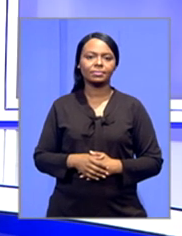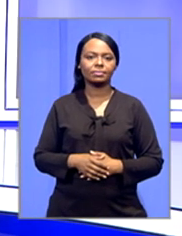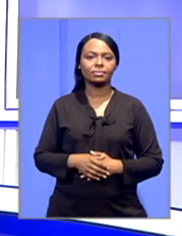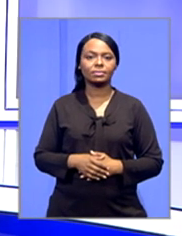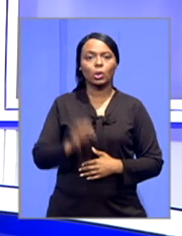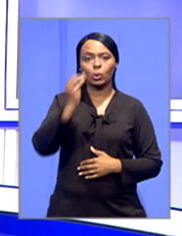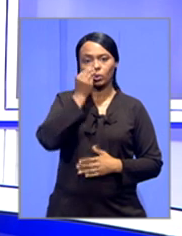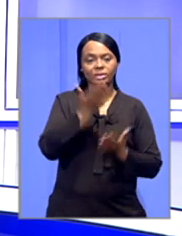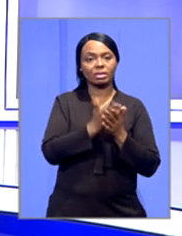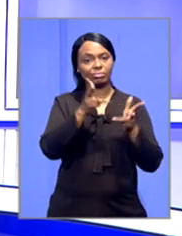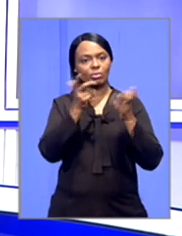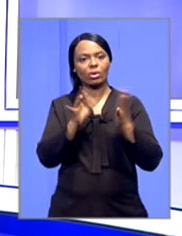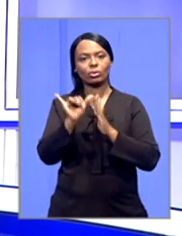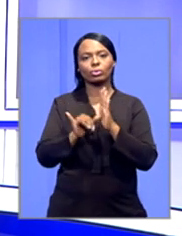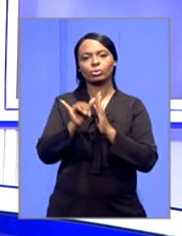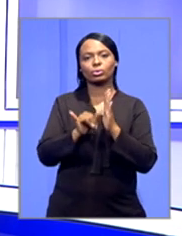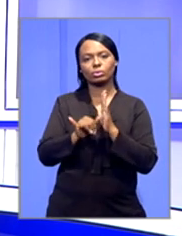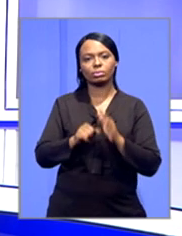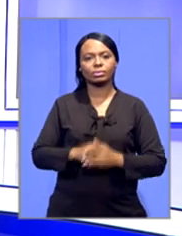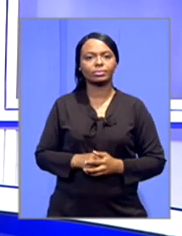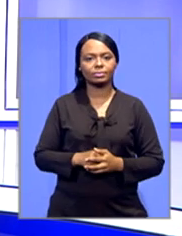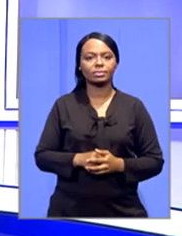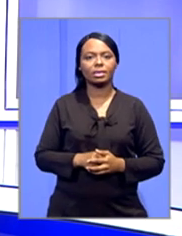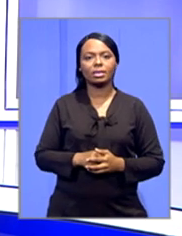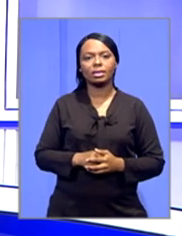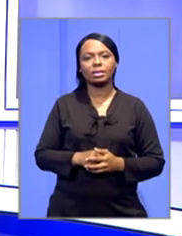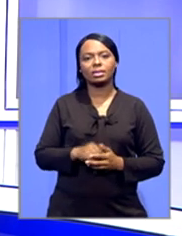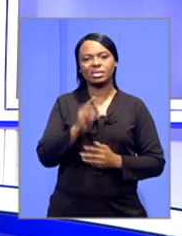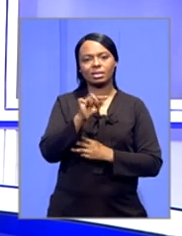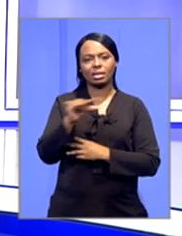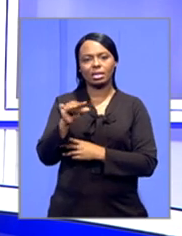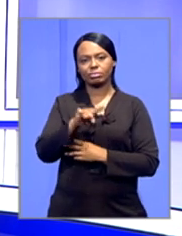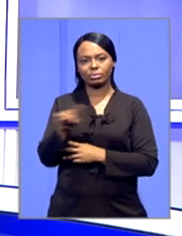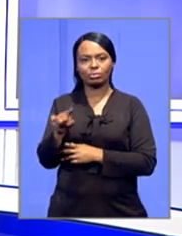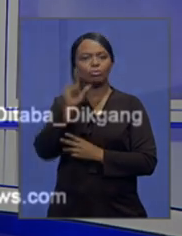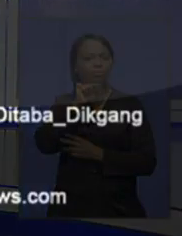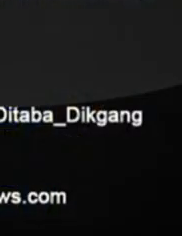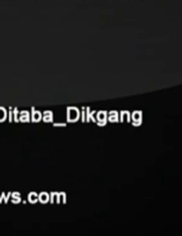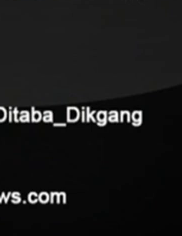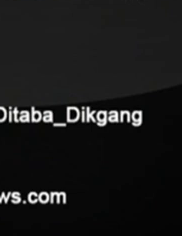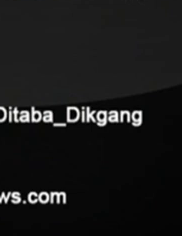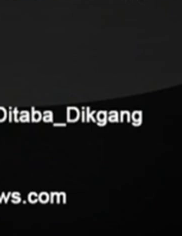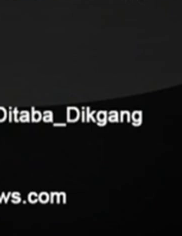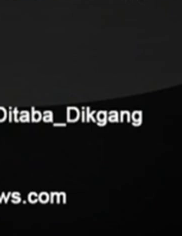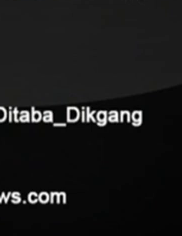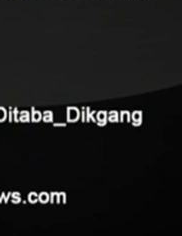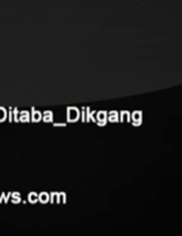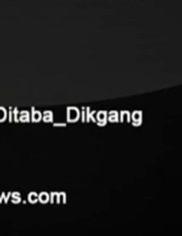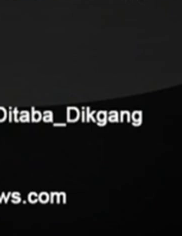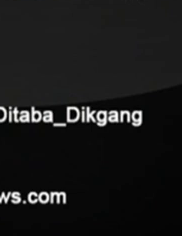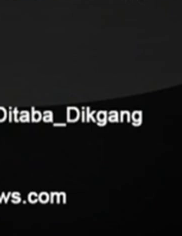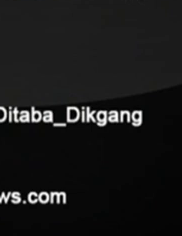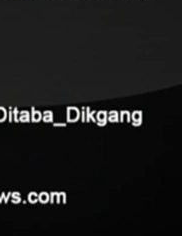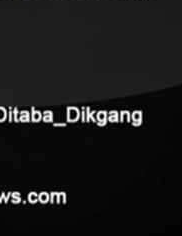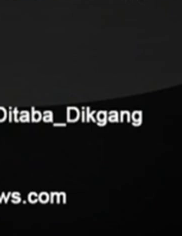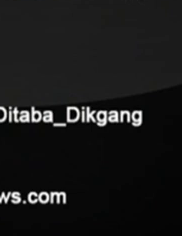Dikgang tsa rona di a bonwa mo YouTube. Tsenya ditaba underscore dikgang mme o subscribe. Mo Twitter o re fitlhela mo at ditaba underscore